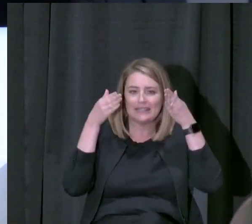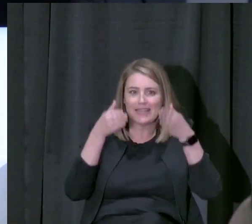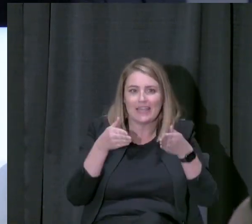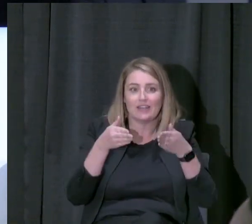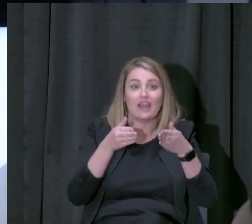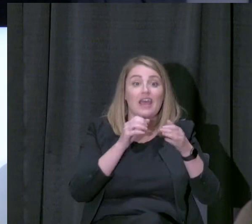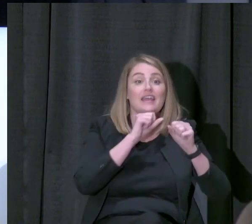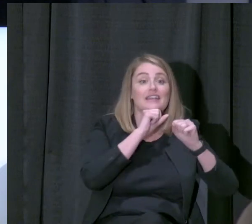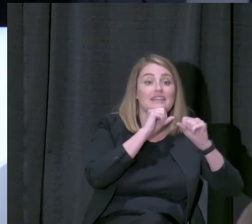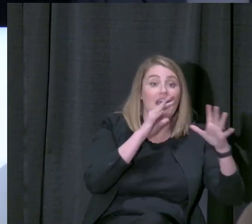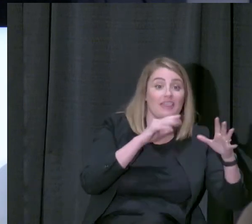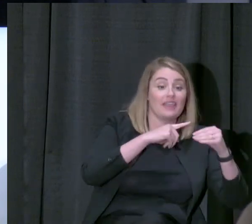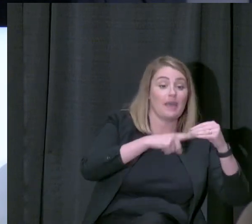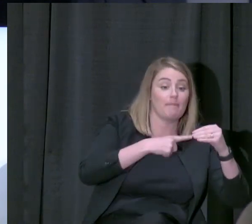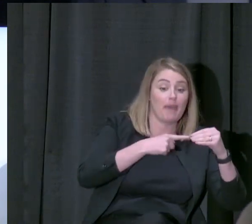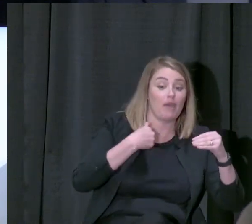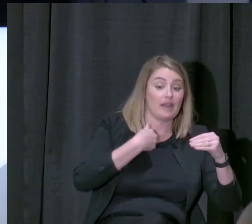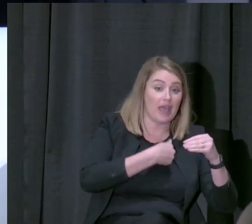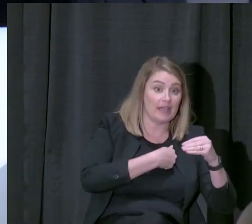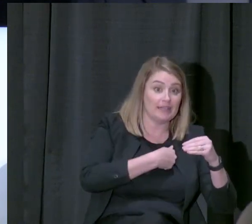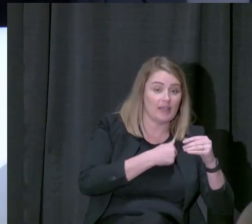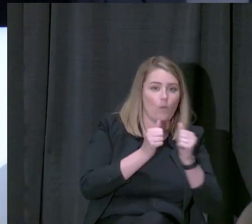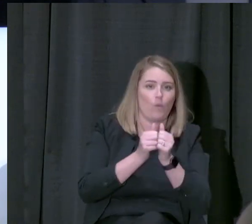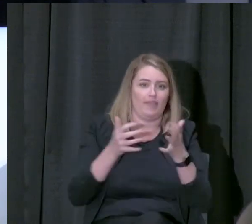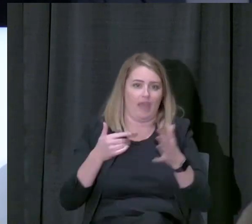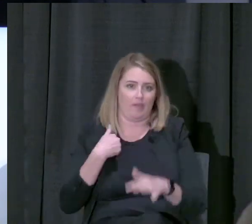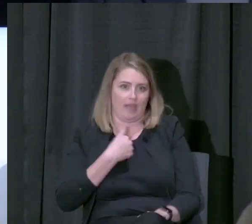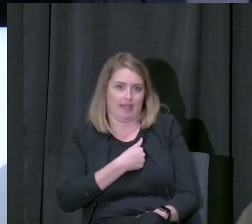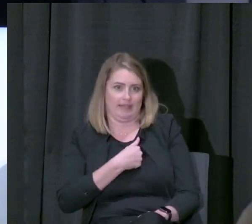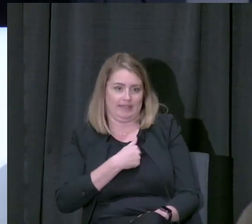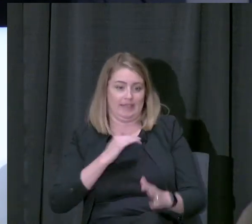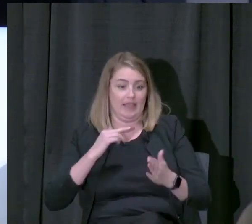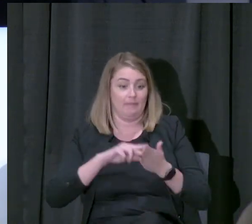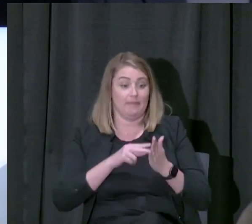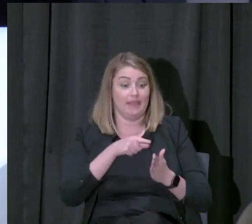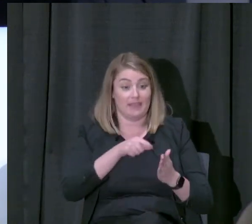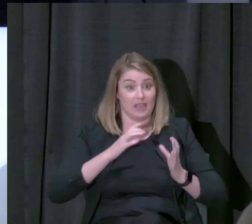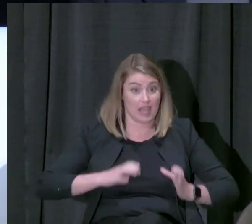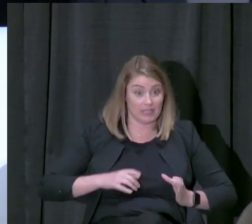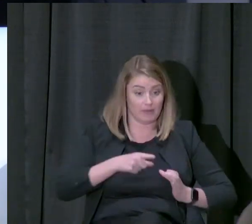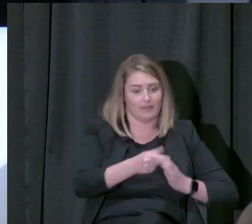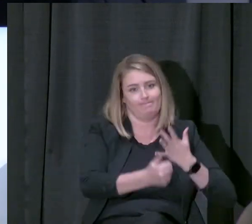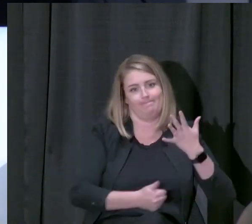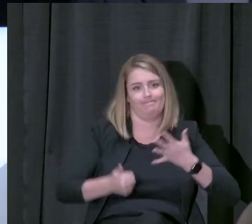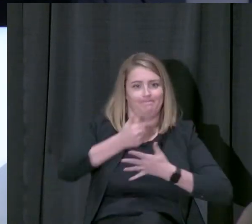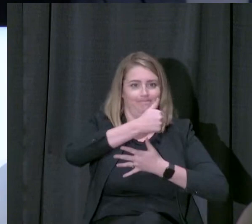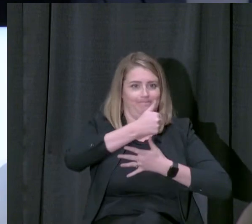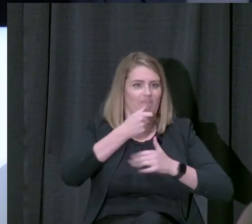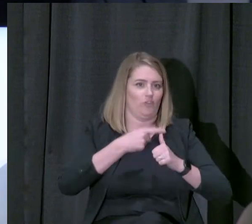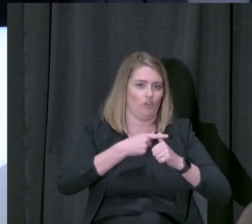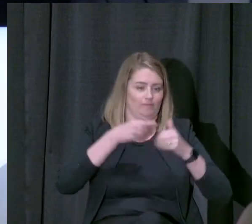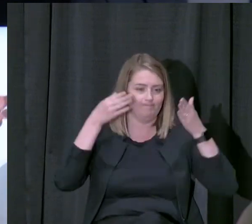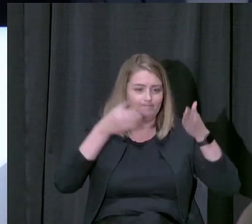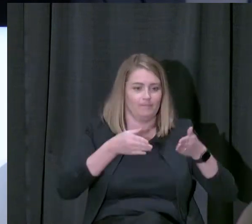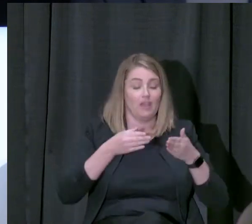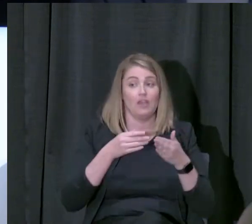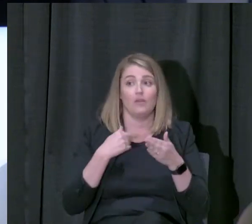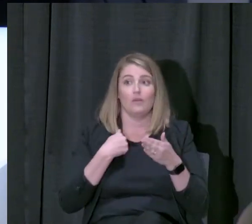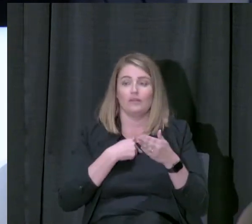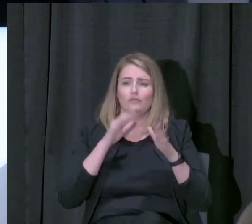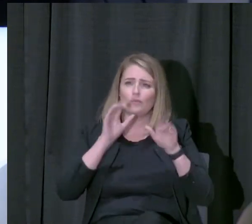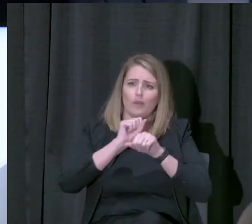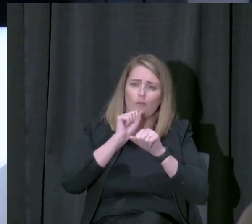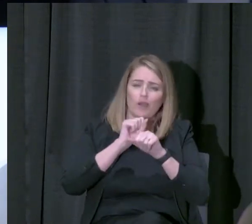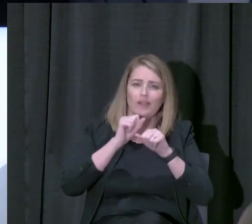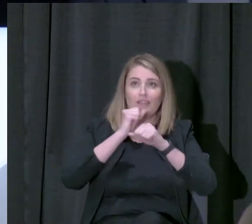us without us, that we will put our customers first. And so historically, we did a lot of great work within the vision and the